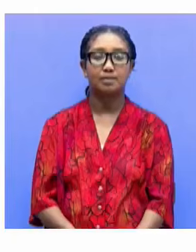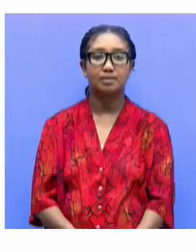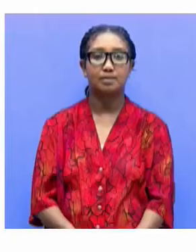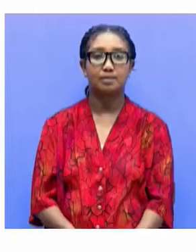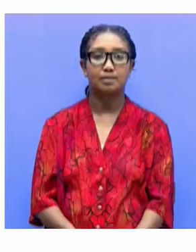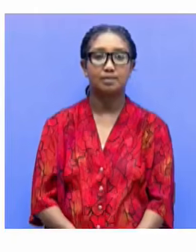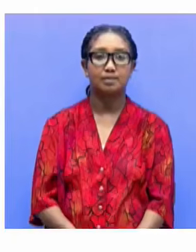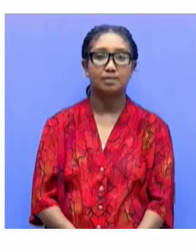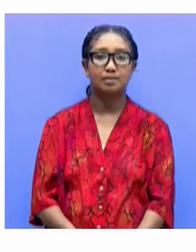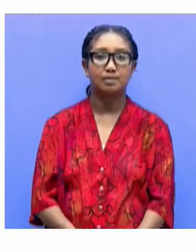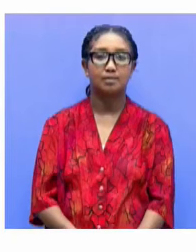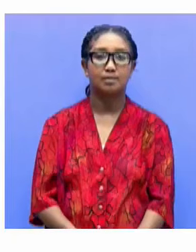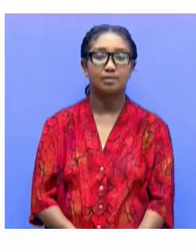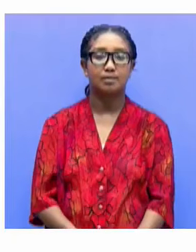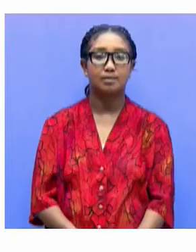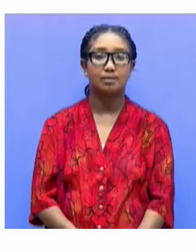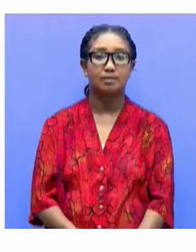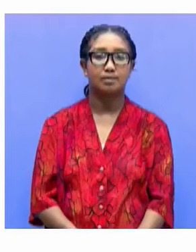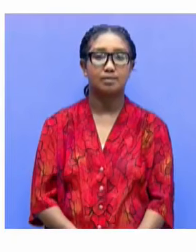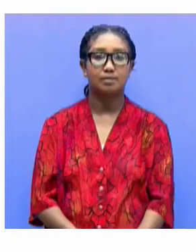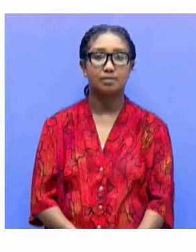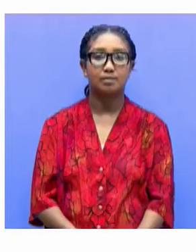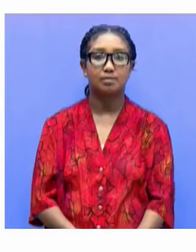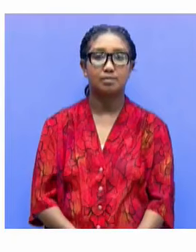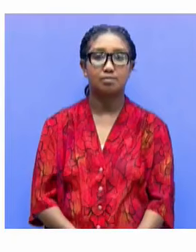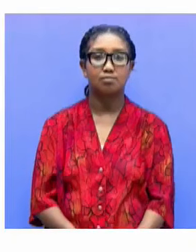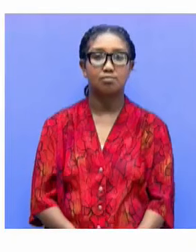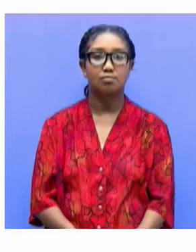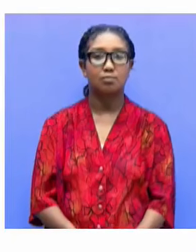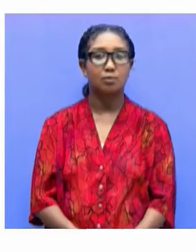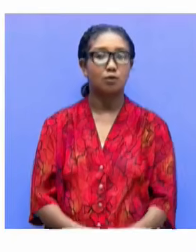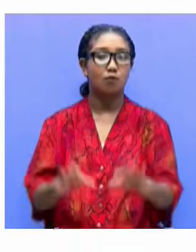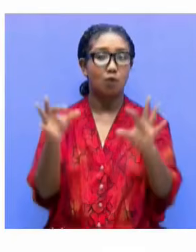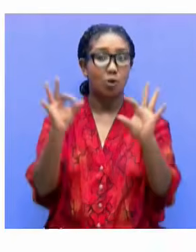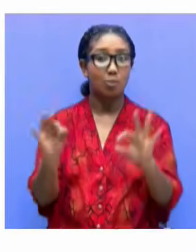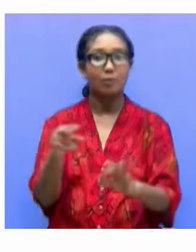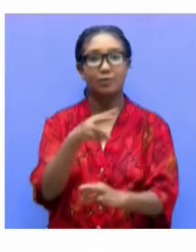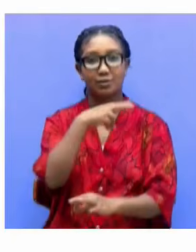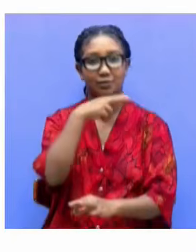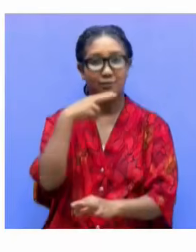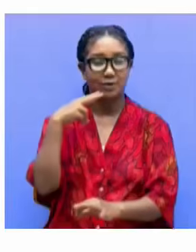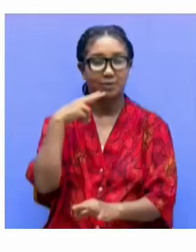form of the verb